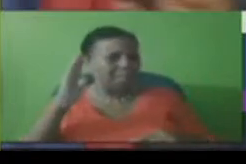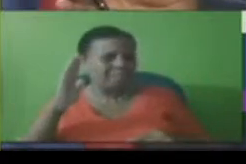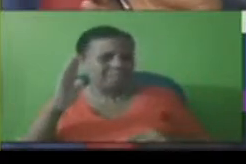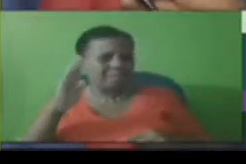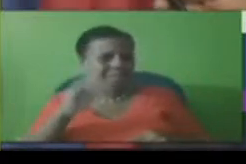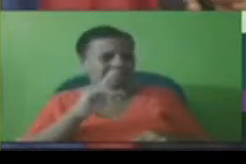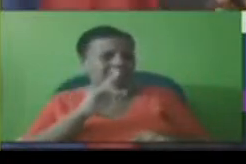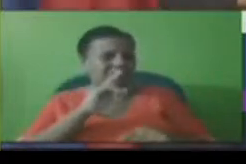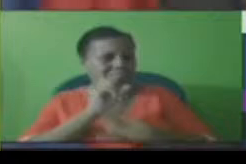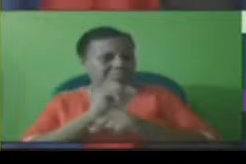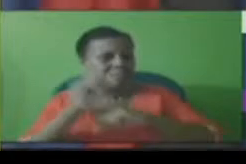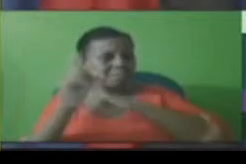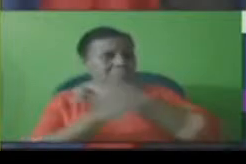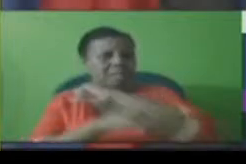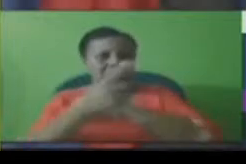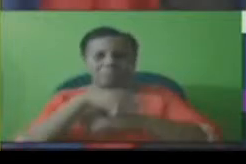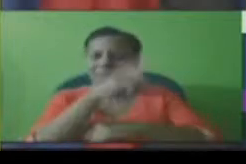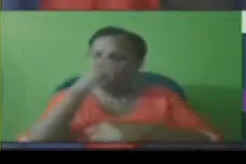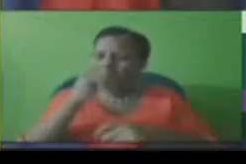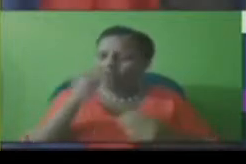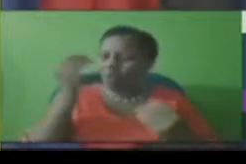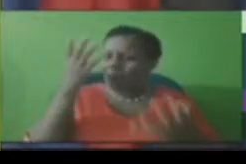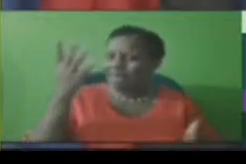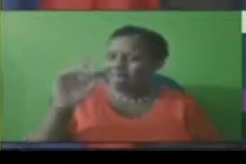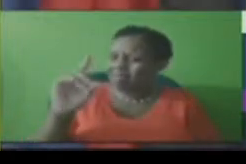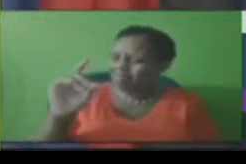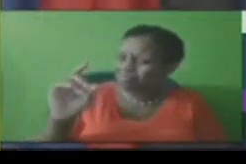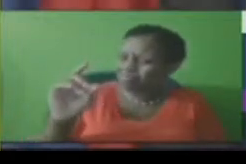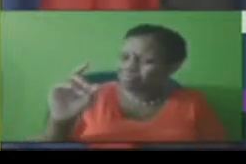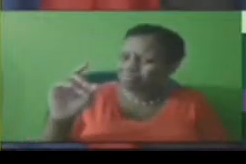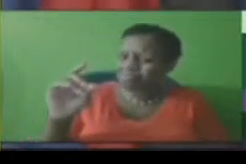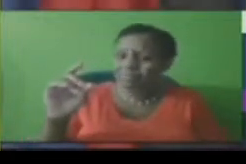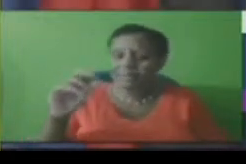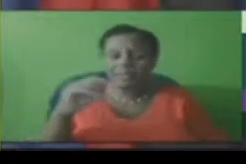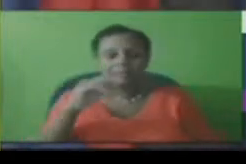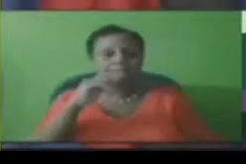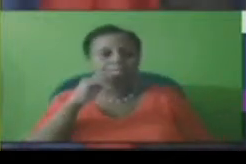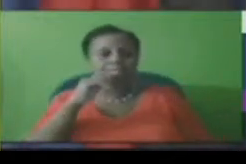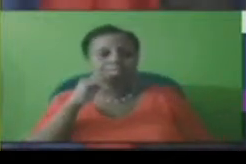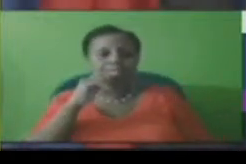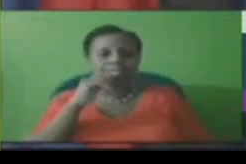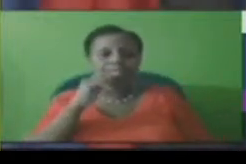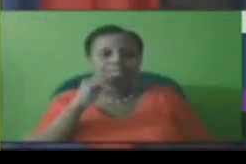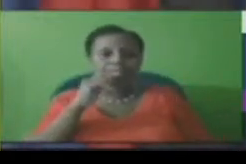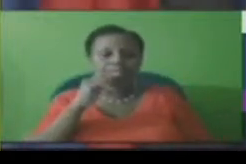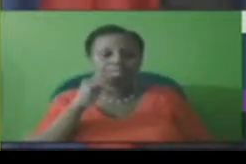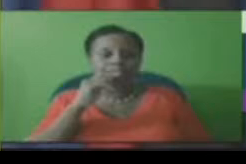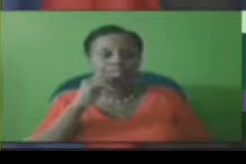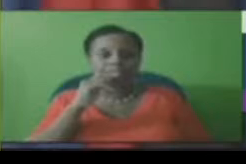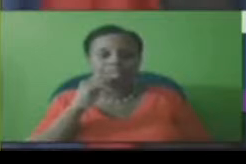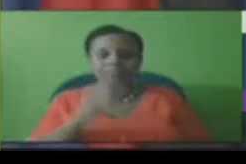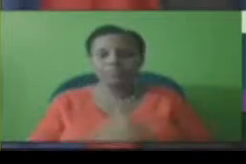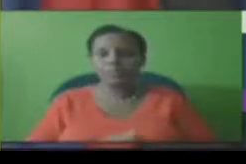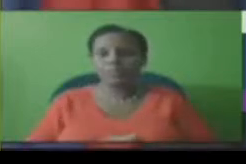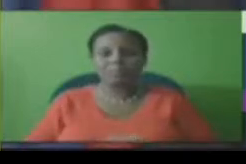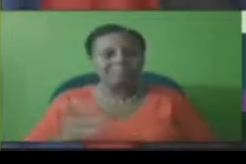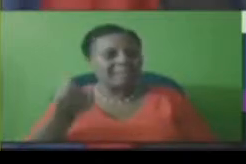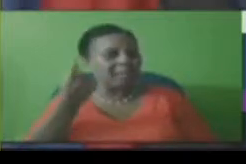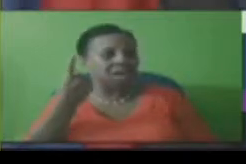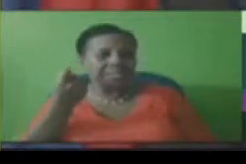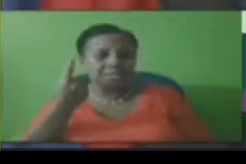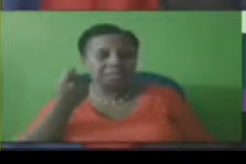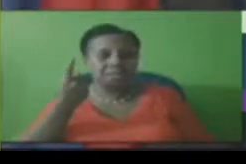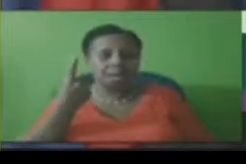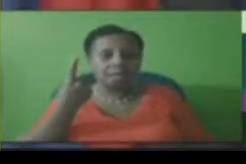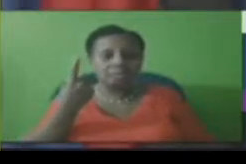Everybody else gets a free pass to do as you please. And then in the end, it's the government, the government, the government. But we have